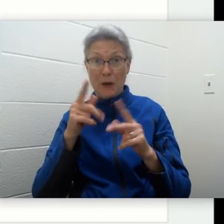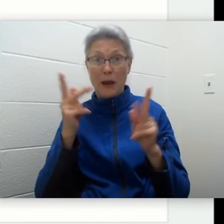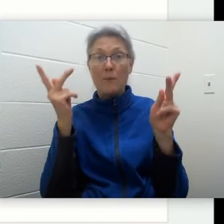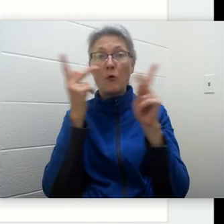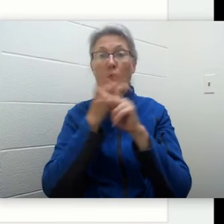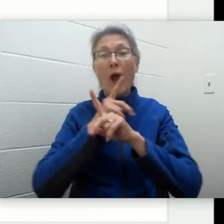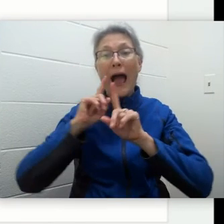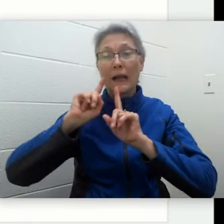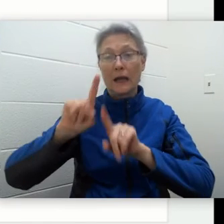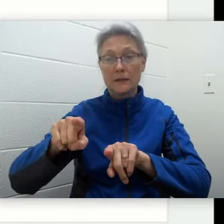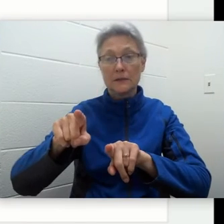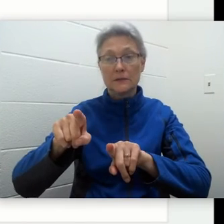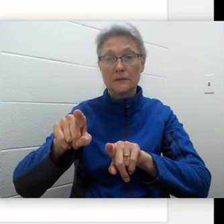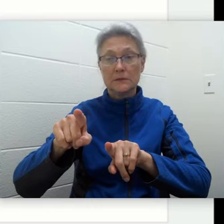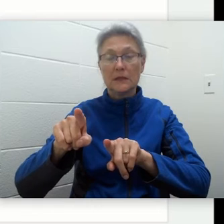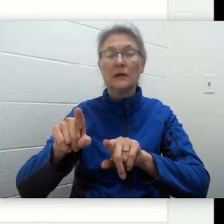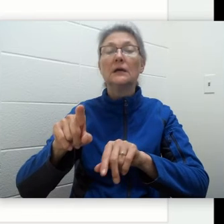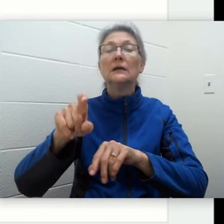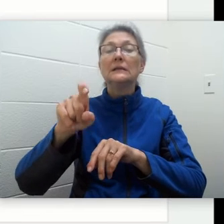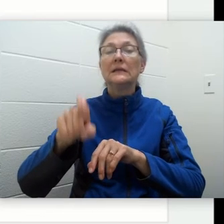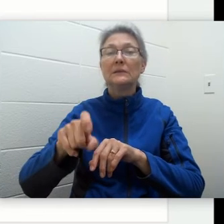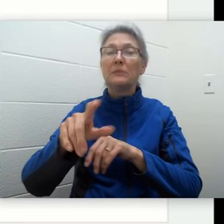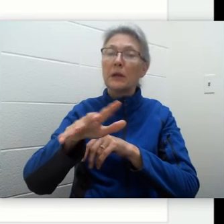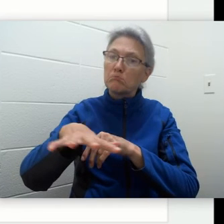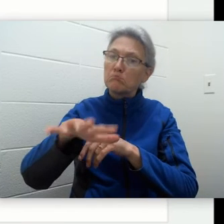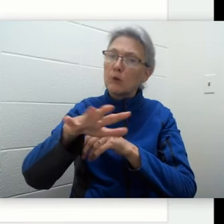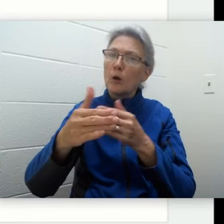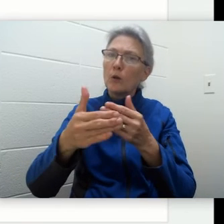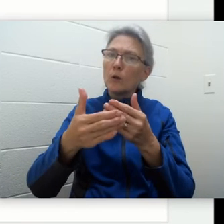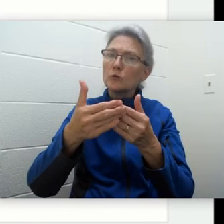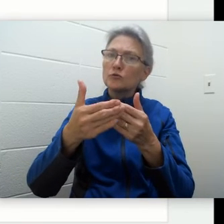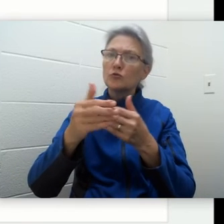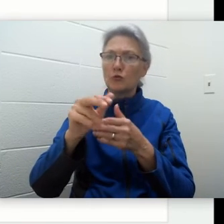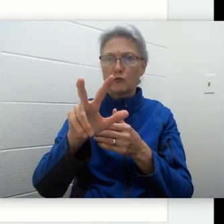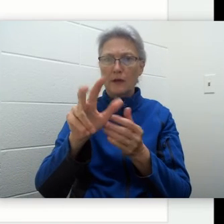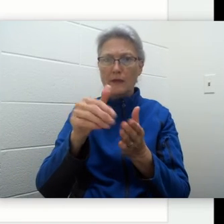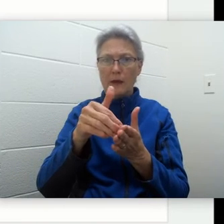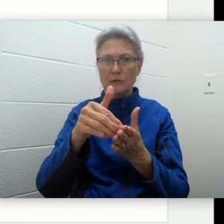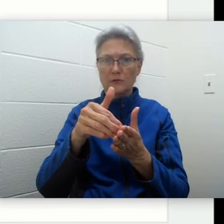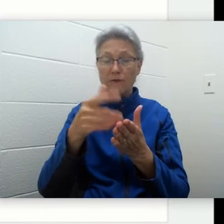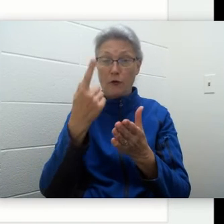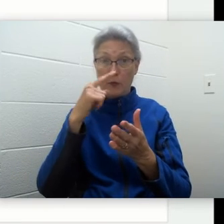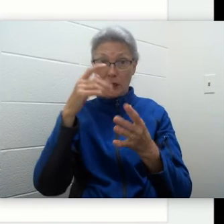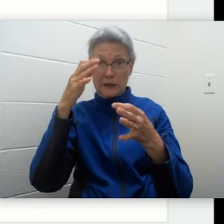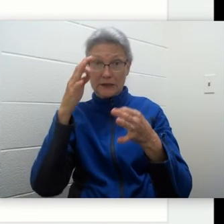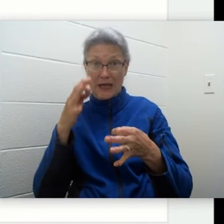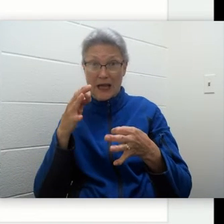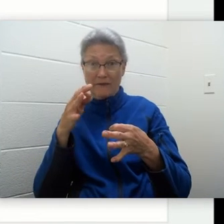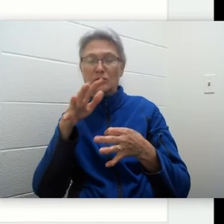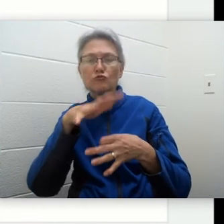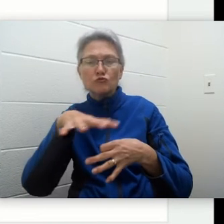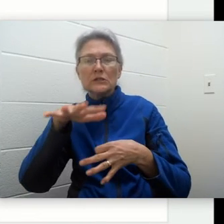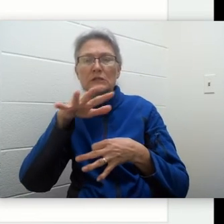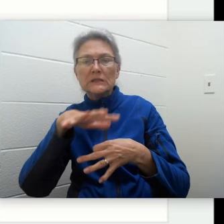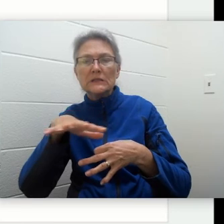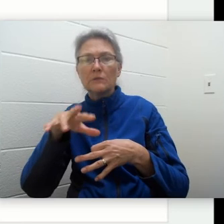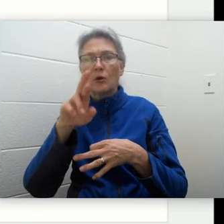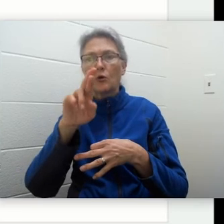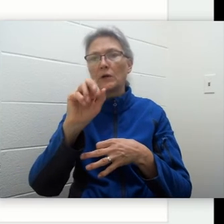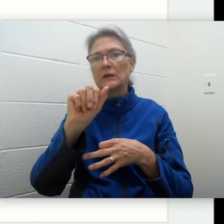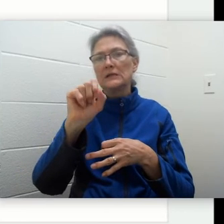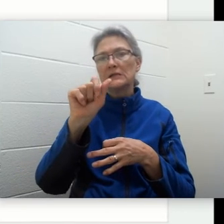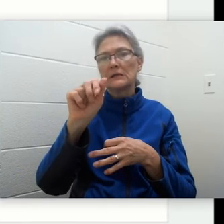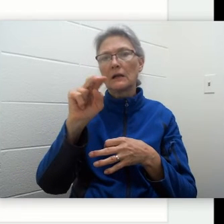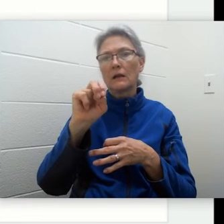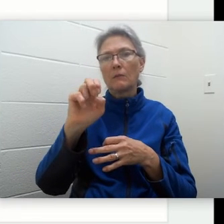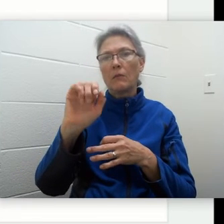I am finished here, should be relatively close to 3,000 in order for me to determine if it's reasonable. All right,